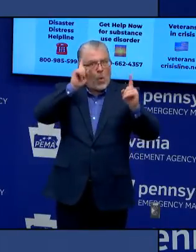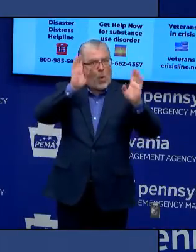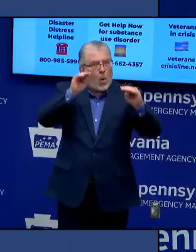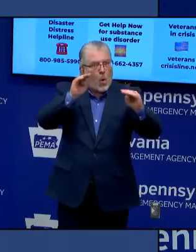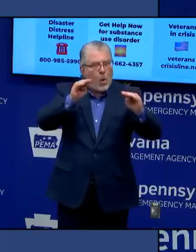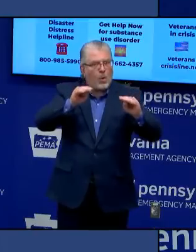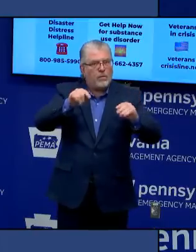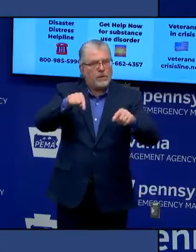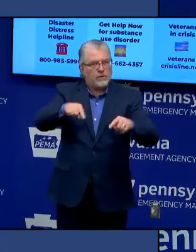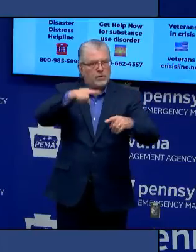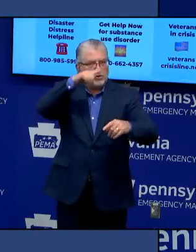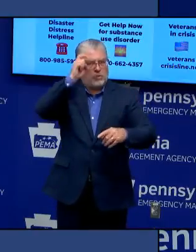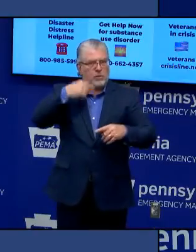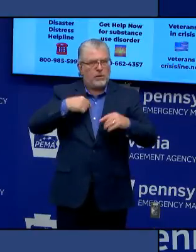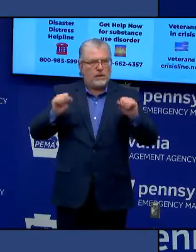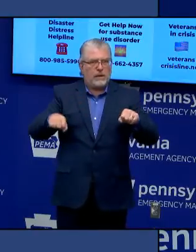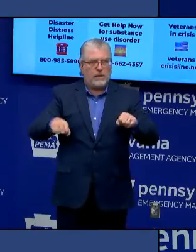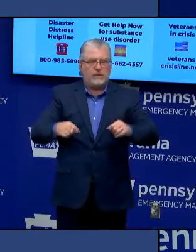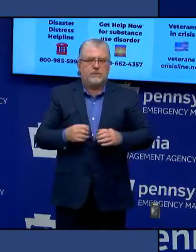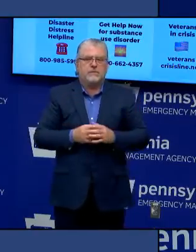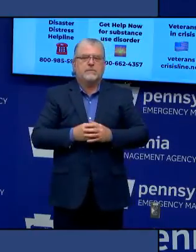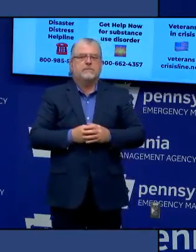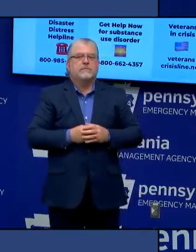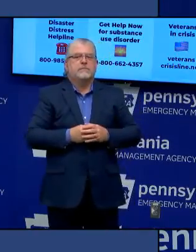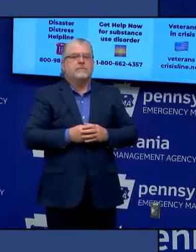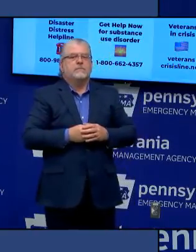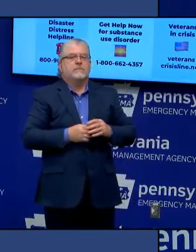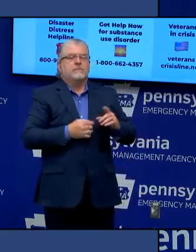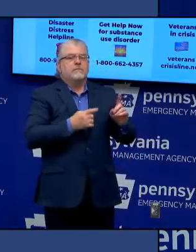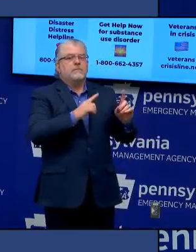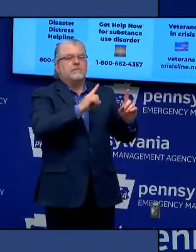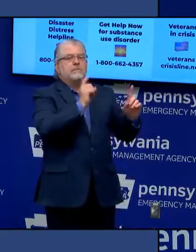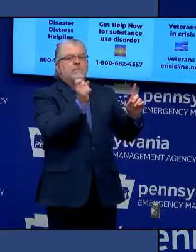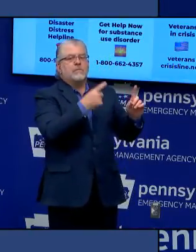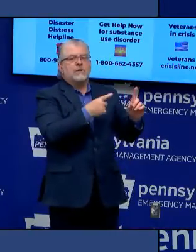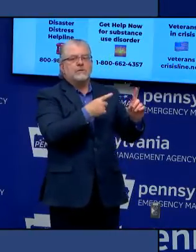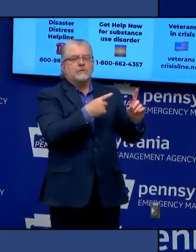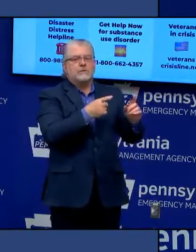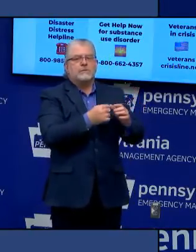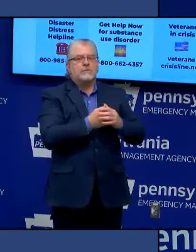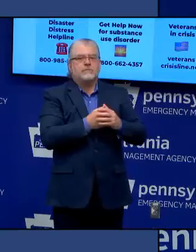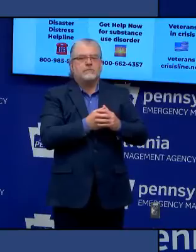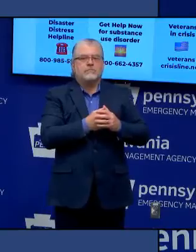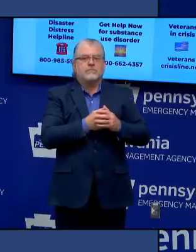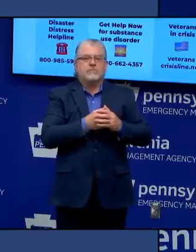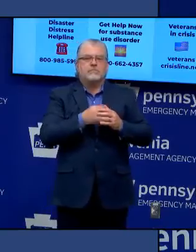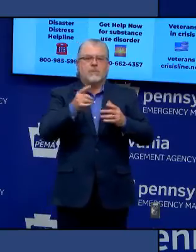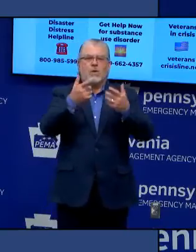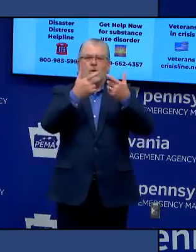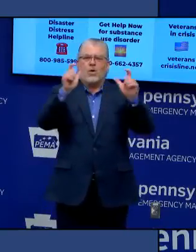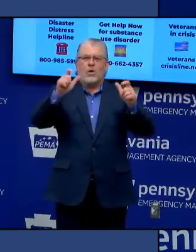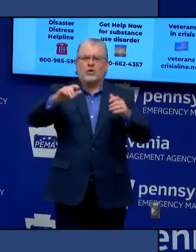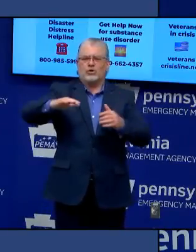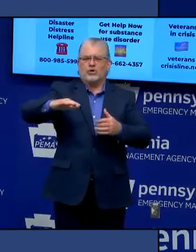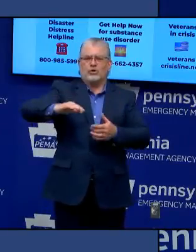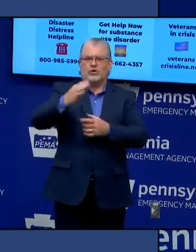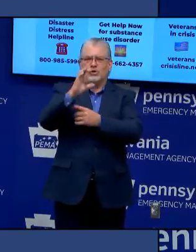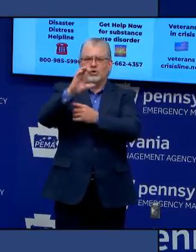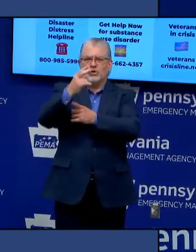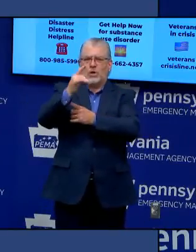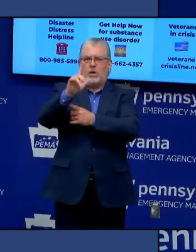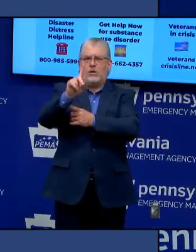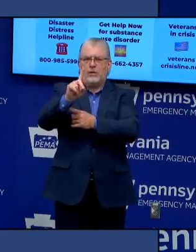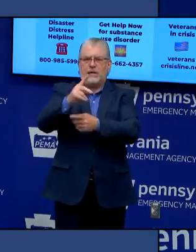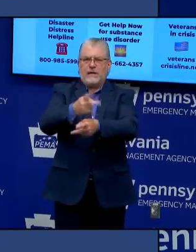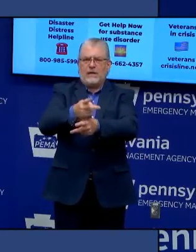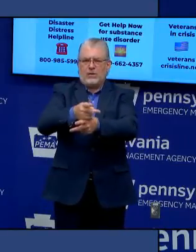from the Philadelphia Inquirer and Spotlight PA about large child care centers. Has the state made a determination yet as to whether